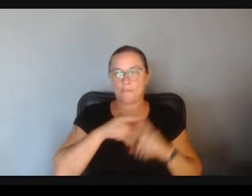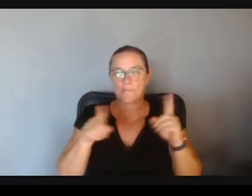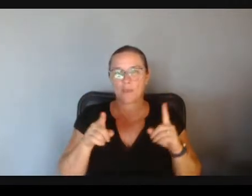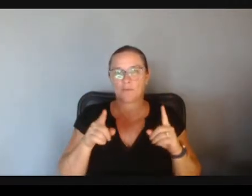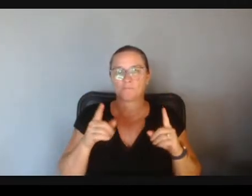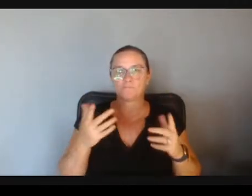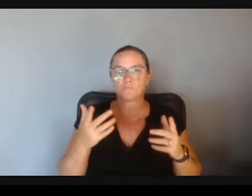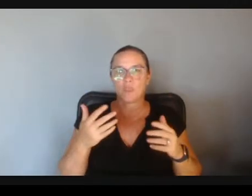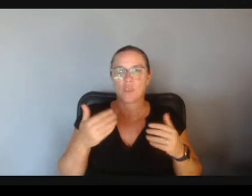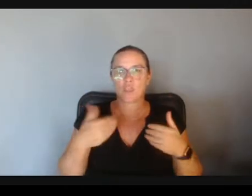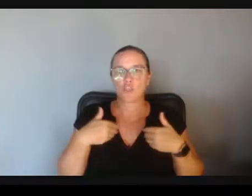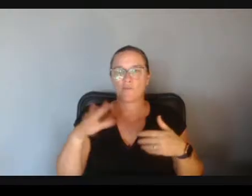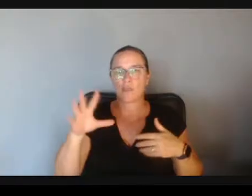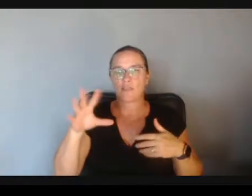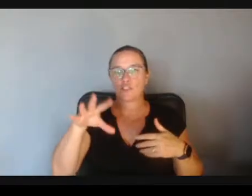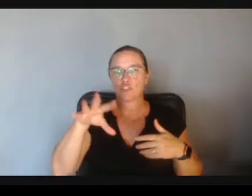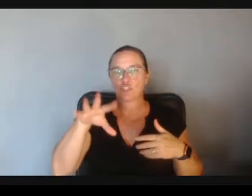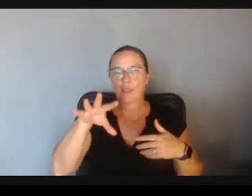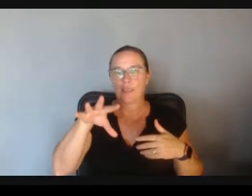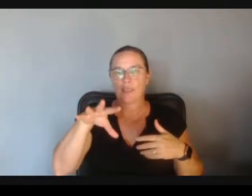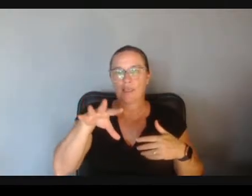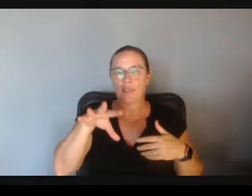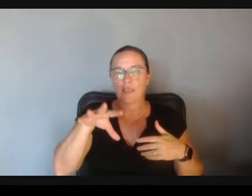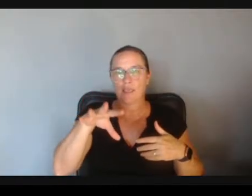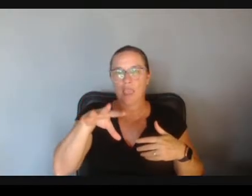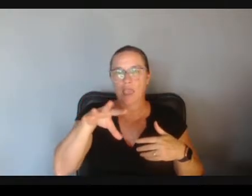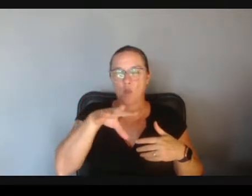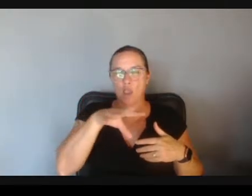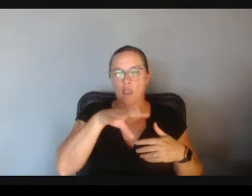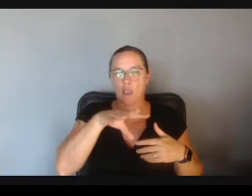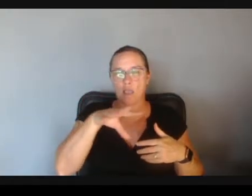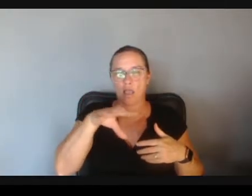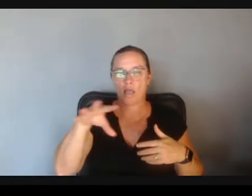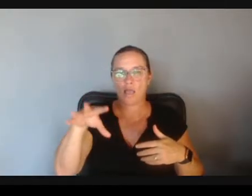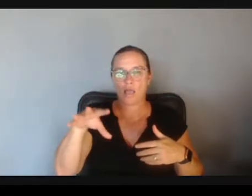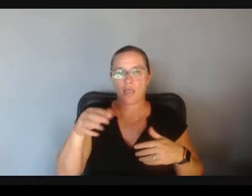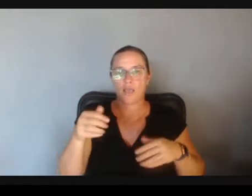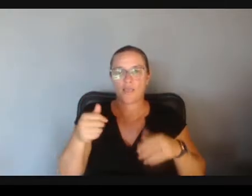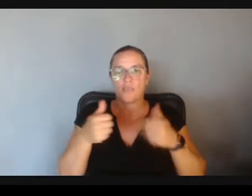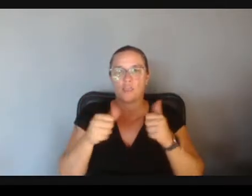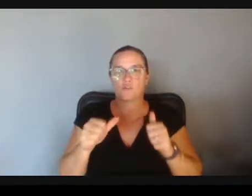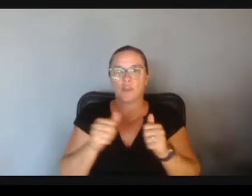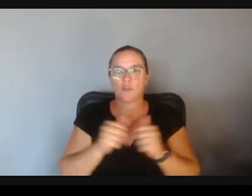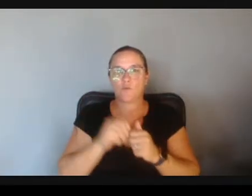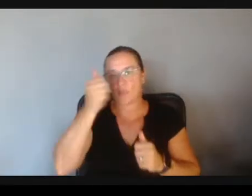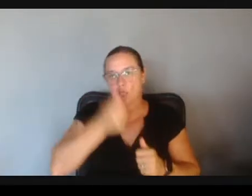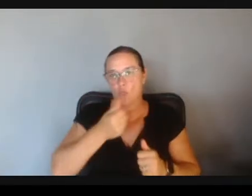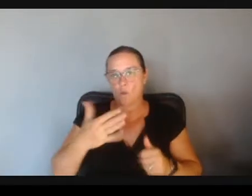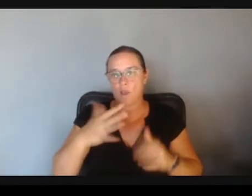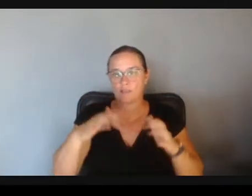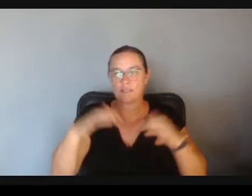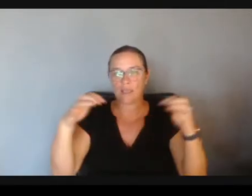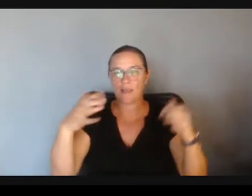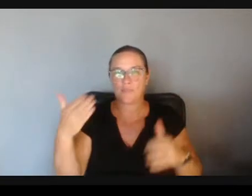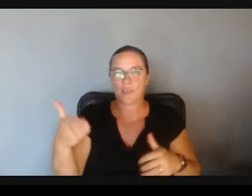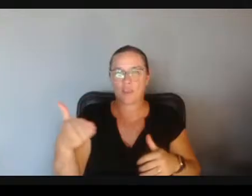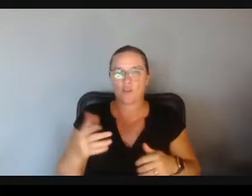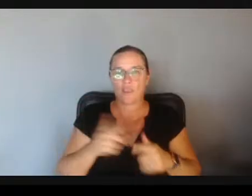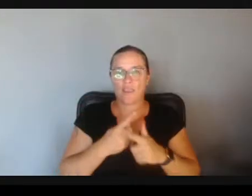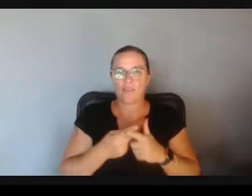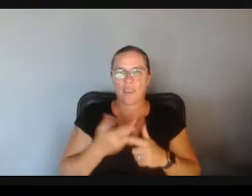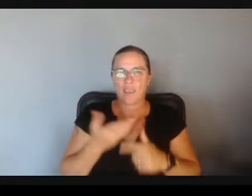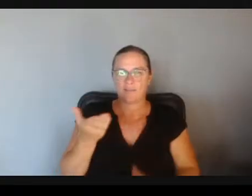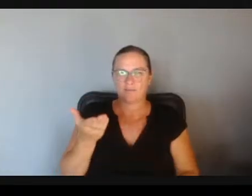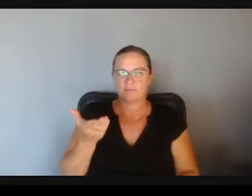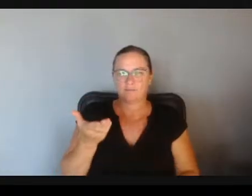the shaky cam element to it. I mean, they tried with Aloha Stadium there, but then we end up